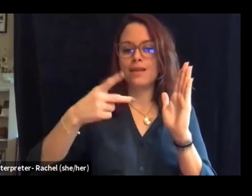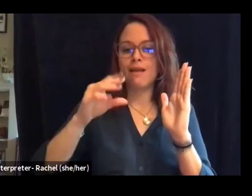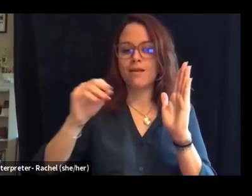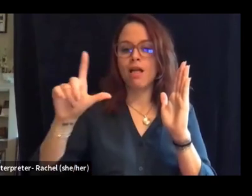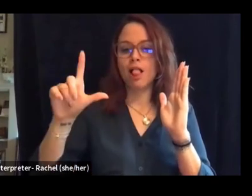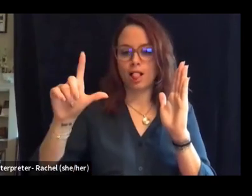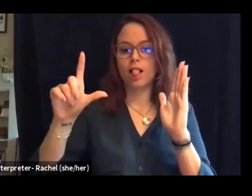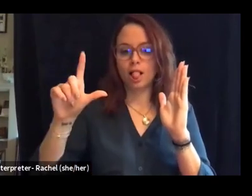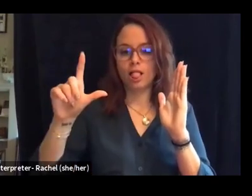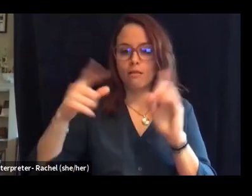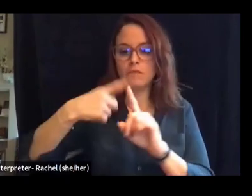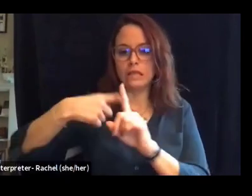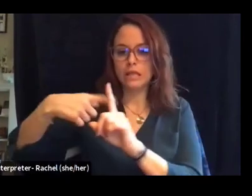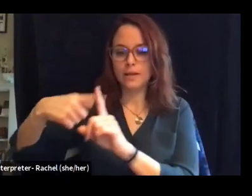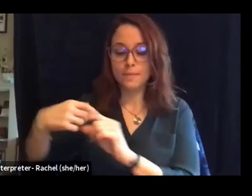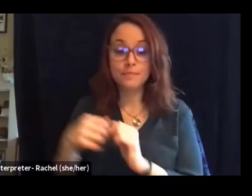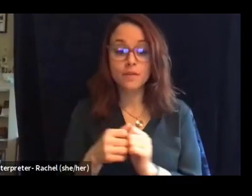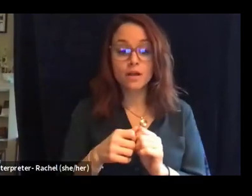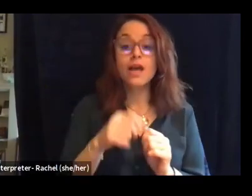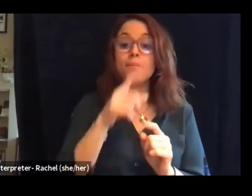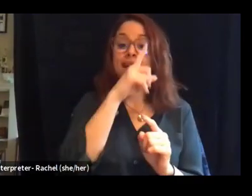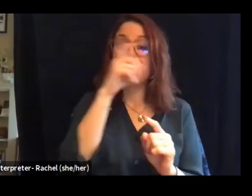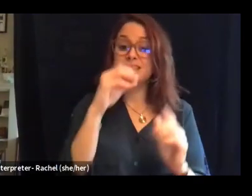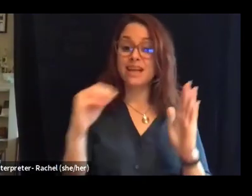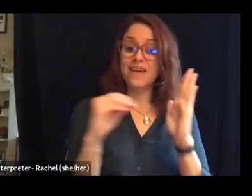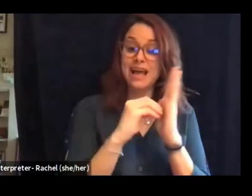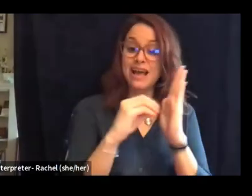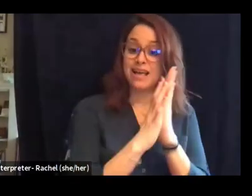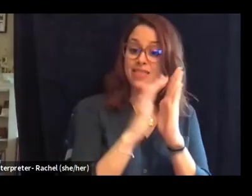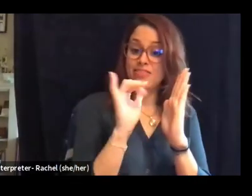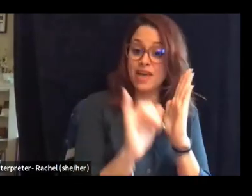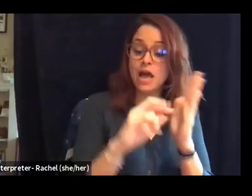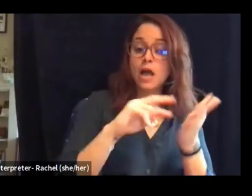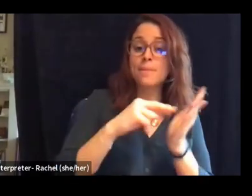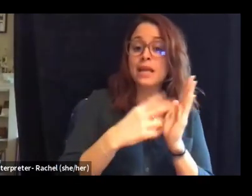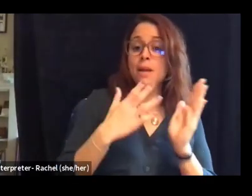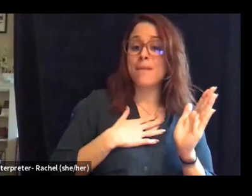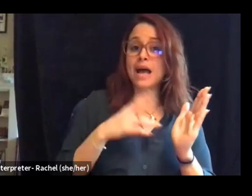And by doing that, I'm generating a net profit of